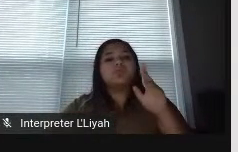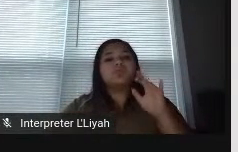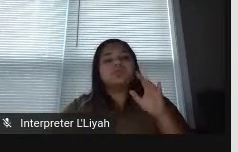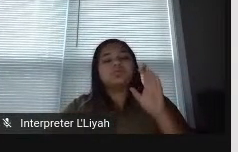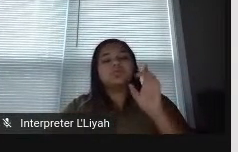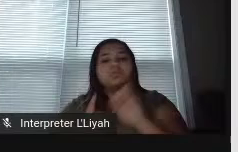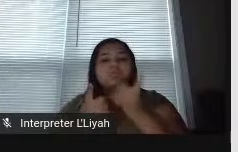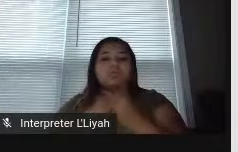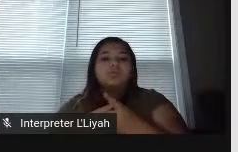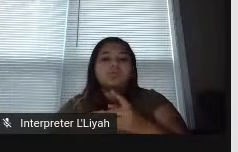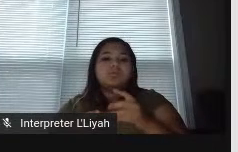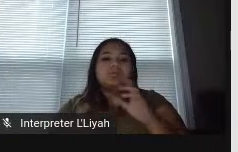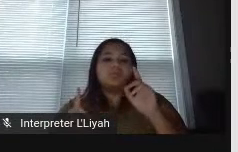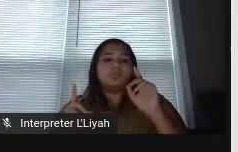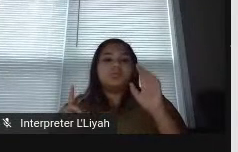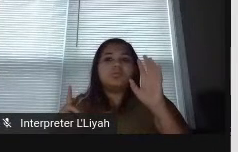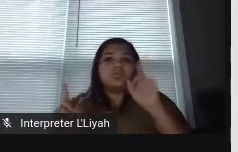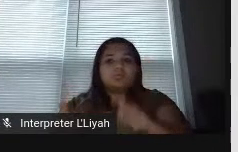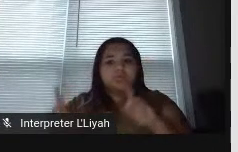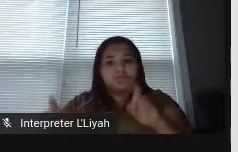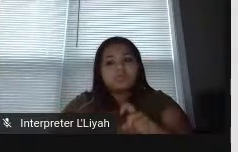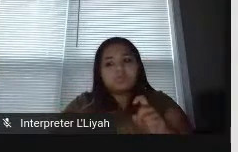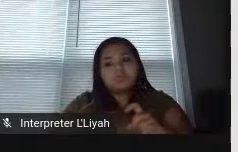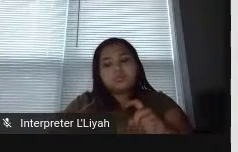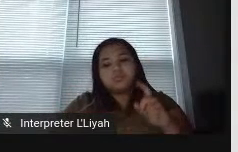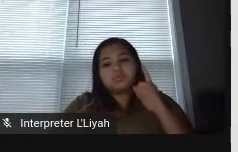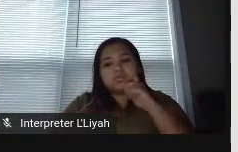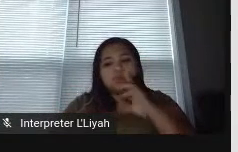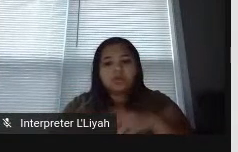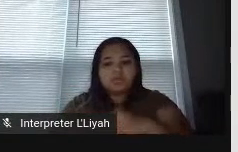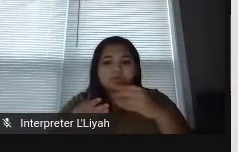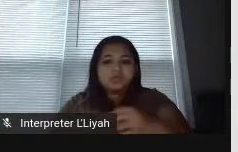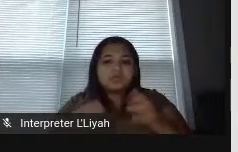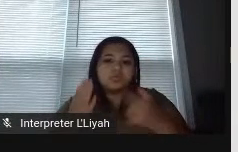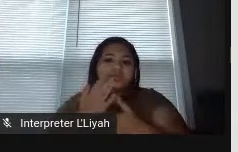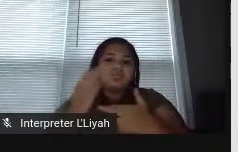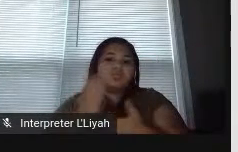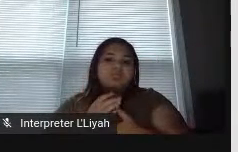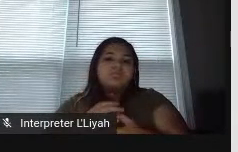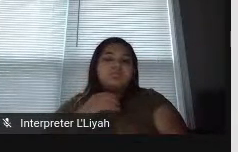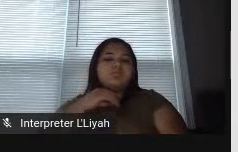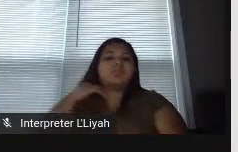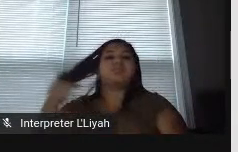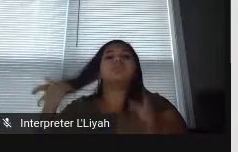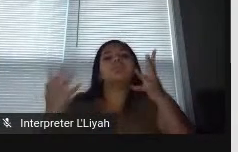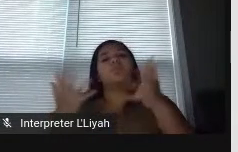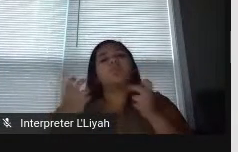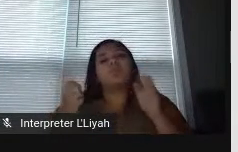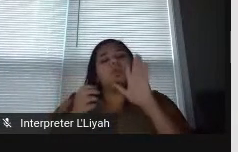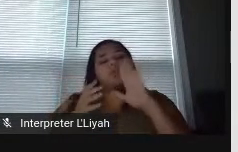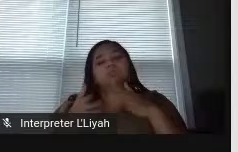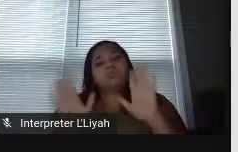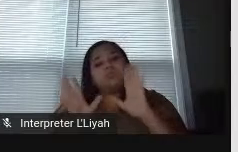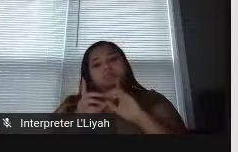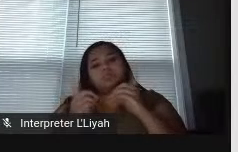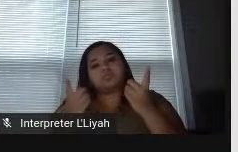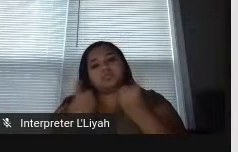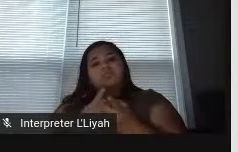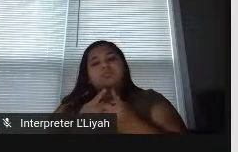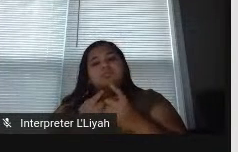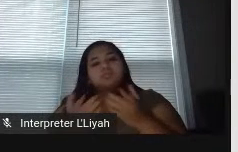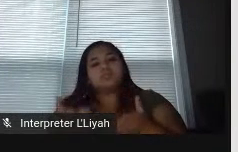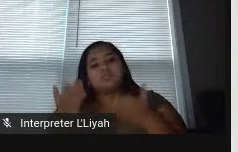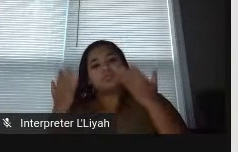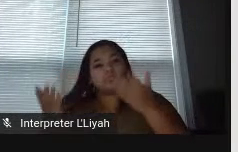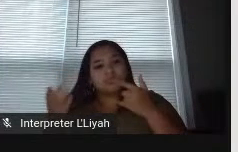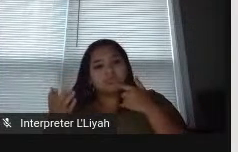can test in outside resources. So you want to let the district recommend